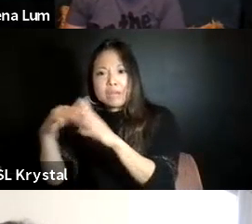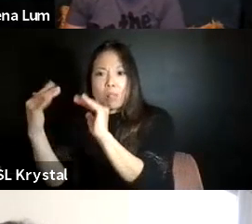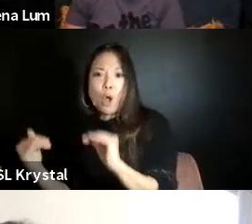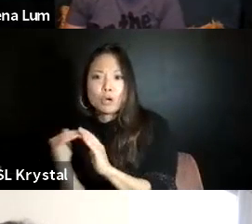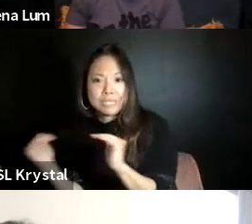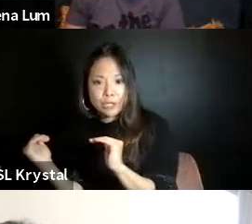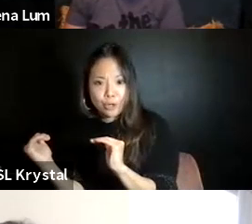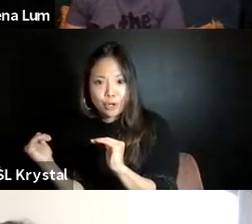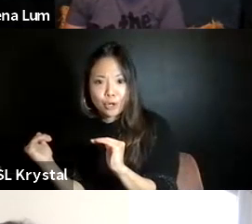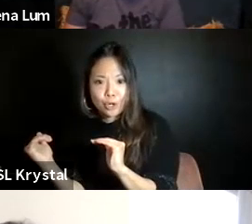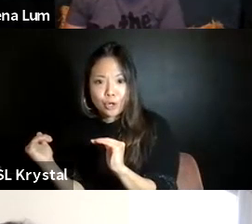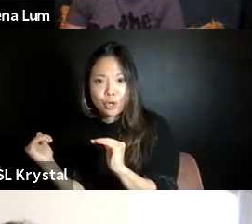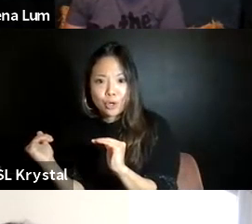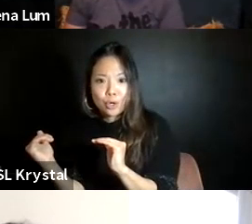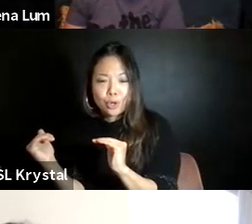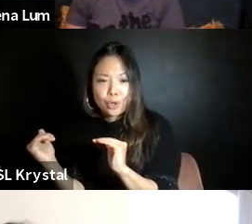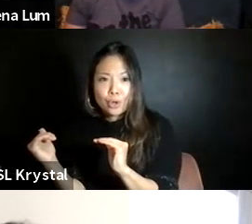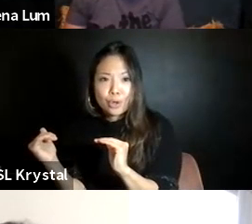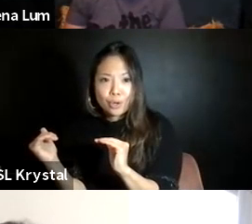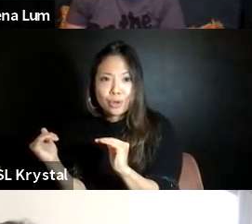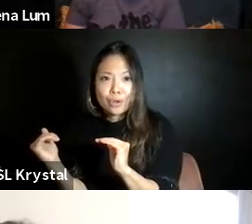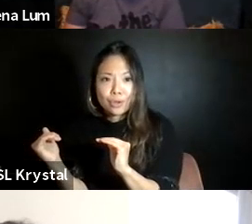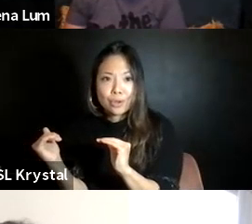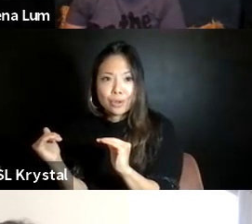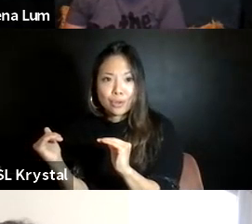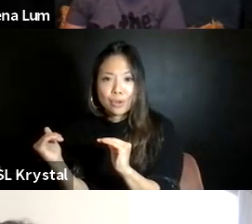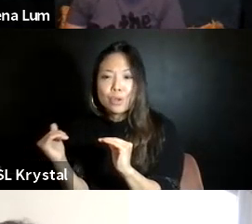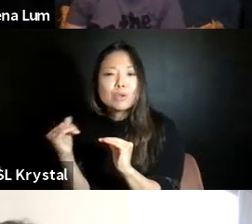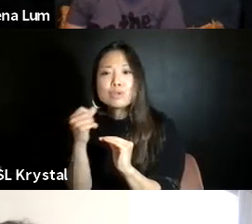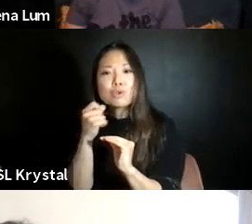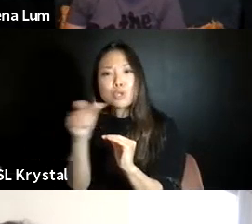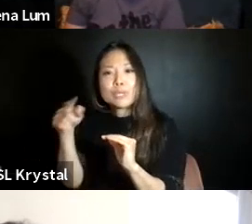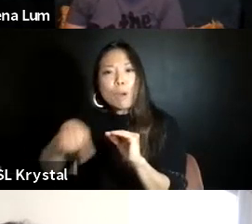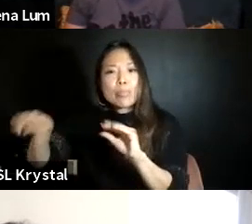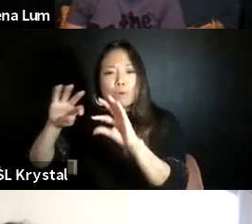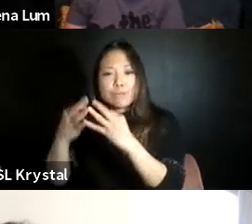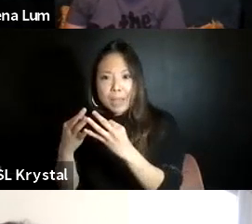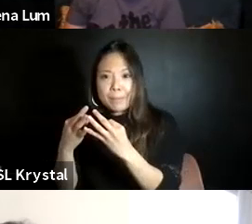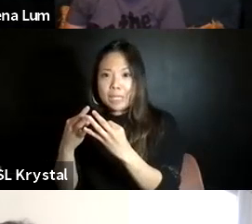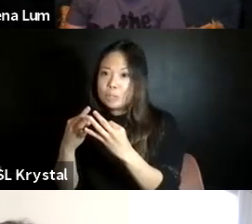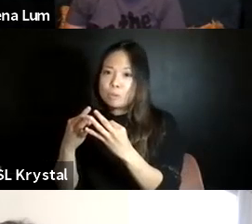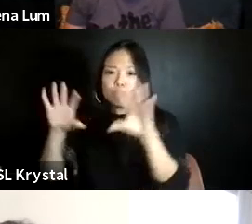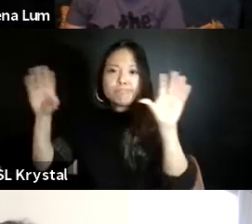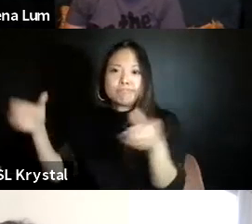orange. Yeah. And have them in the same pool for either the lottery or the top